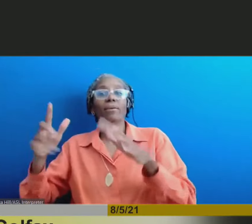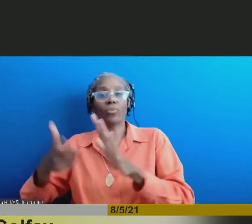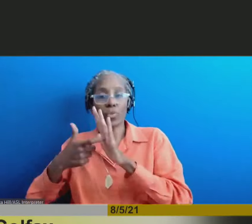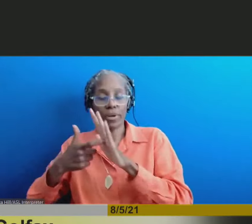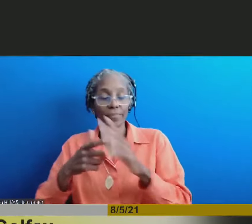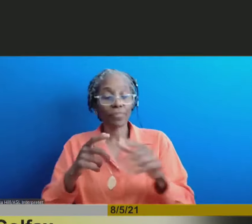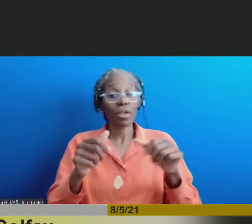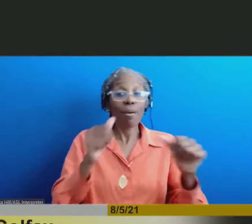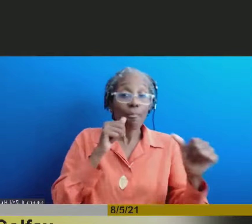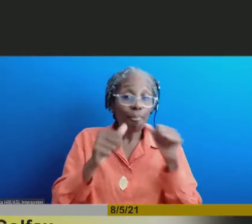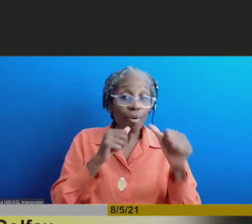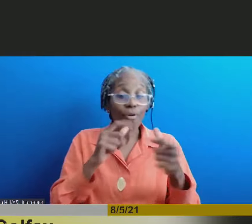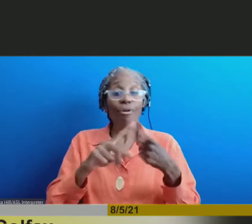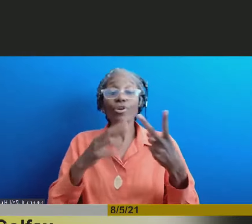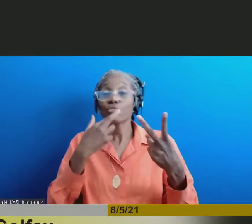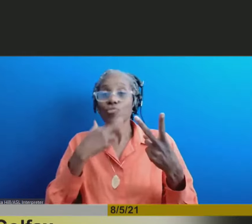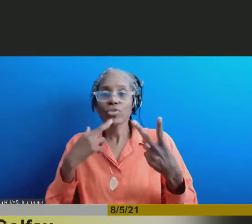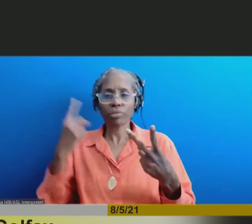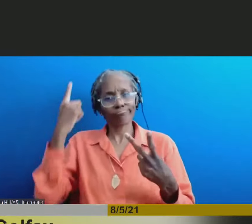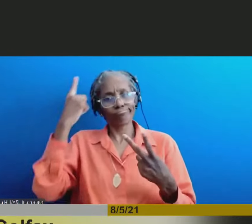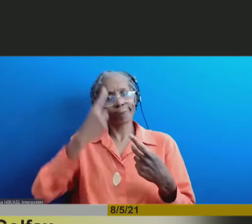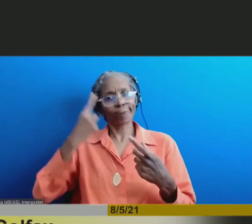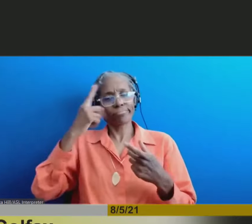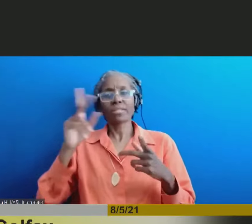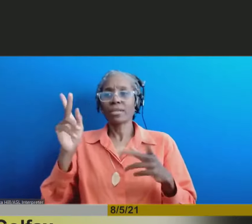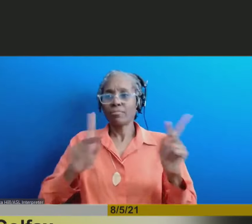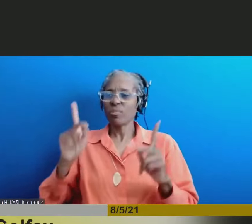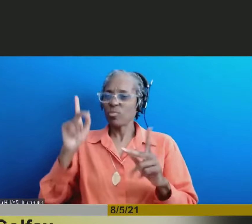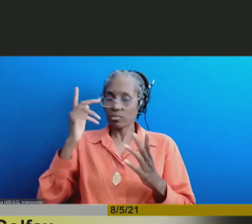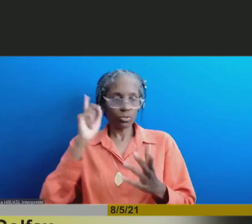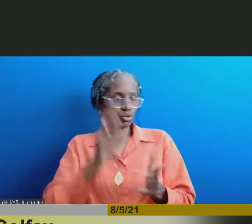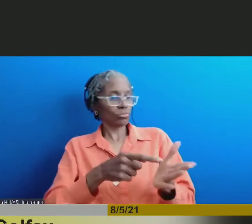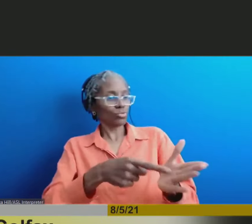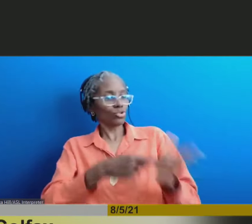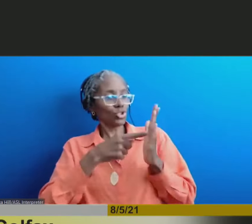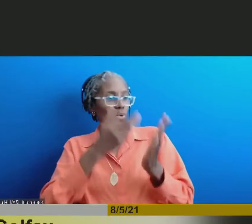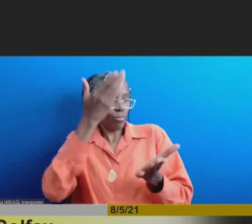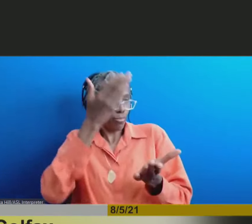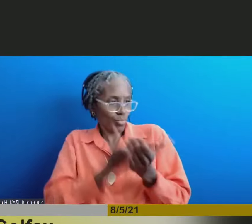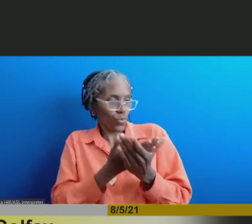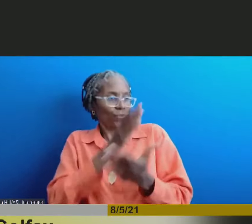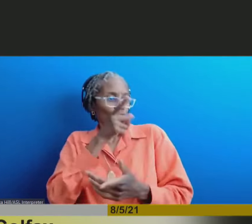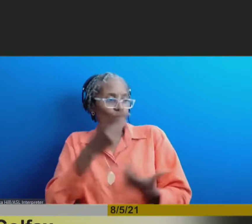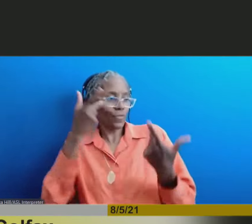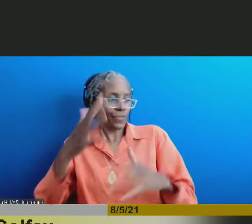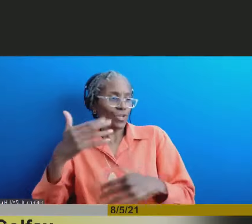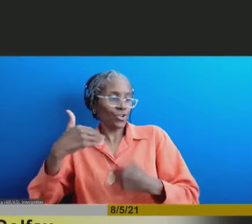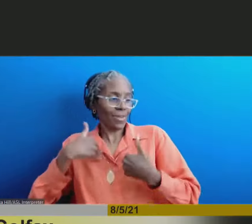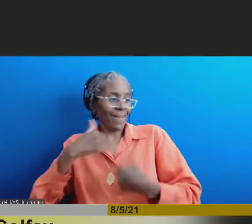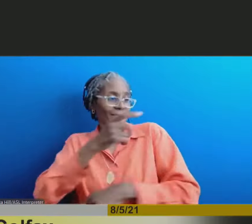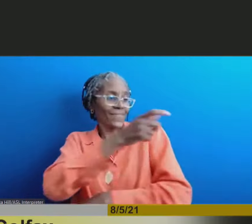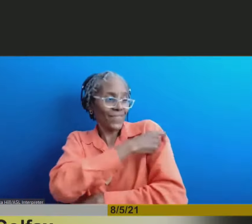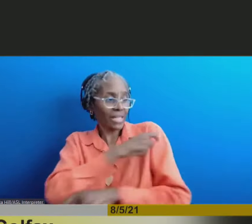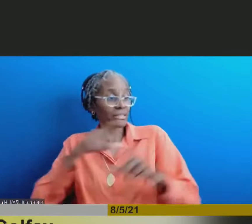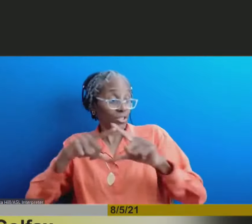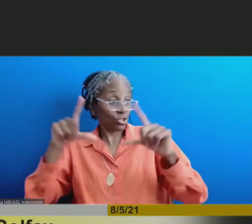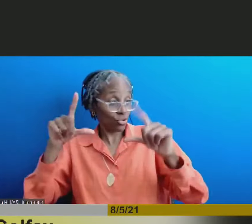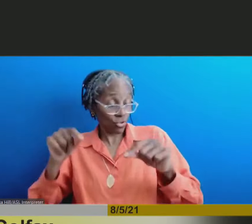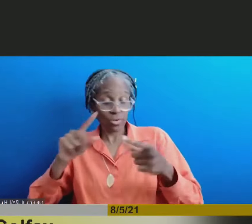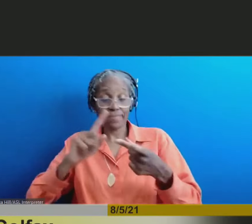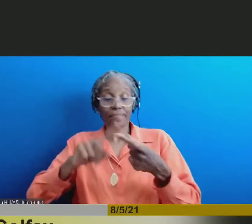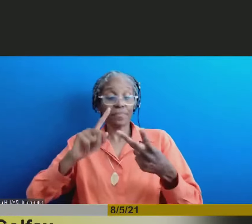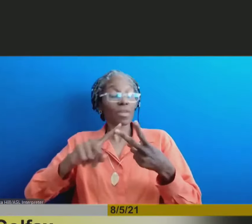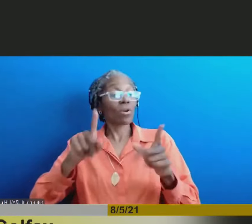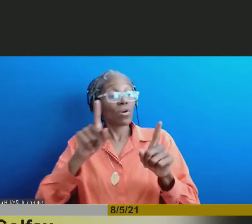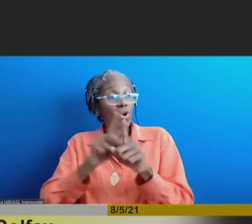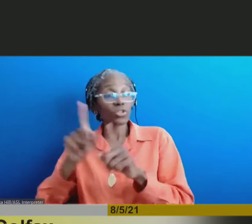restaurants that are exploring this now, requiring people to show proof of vaccine status. And especially in places where we